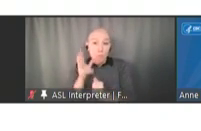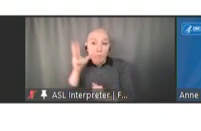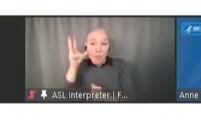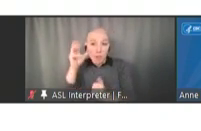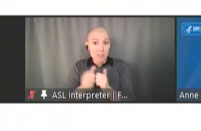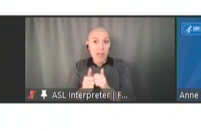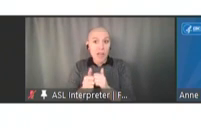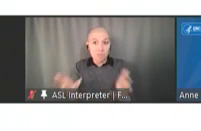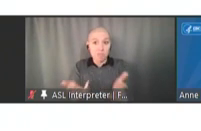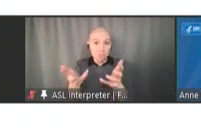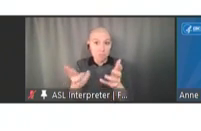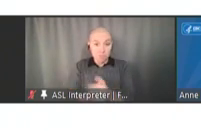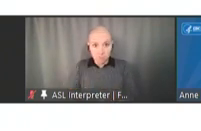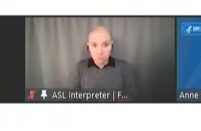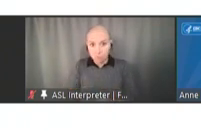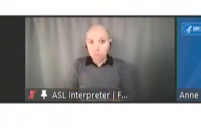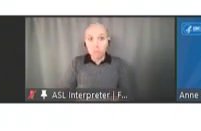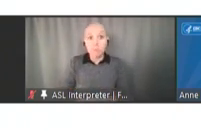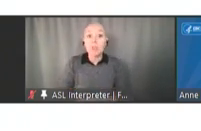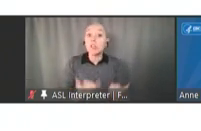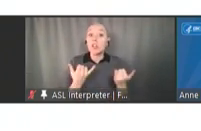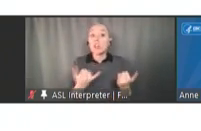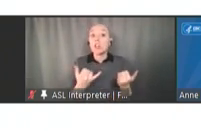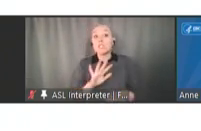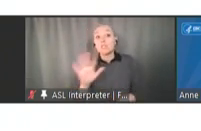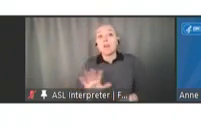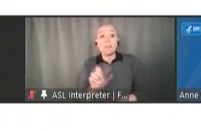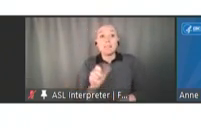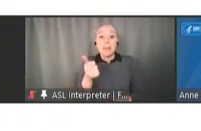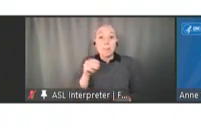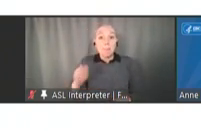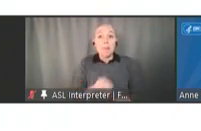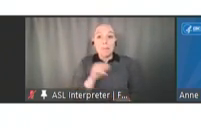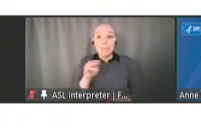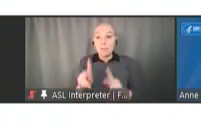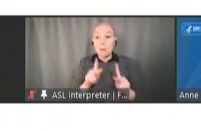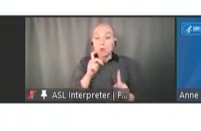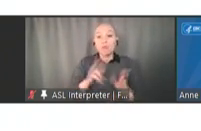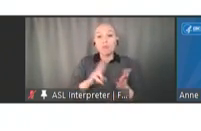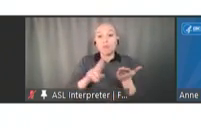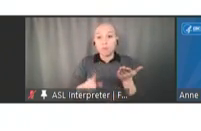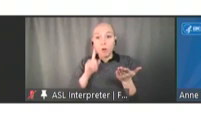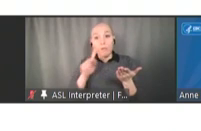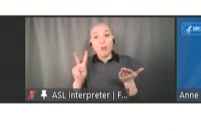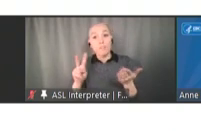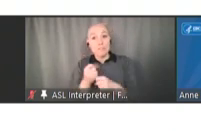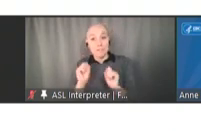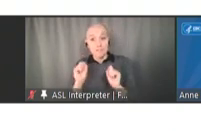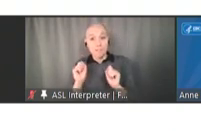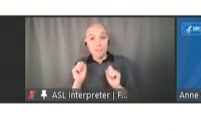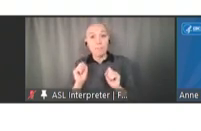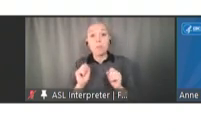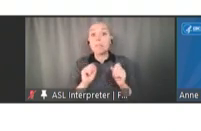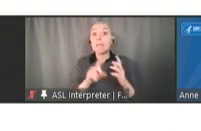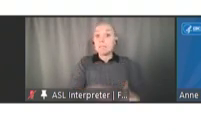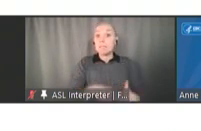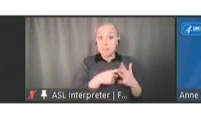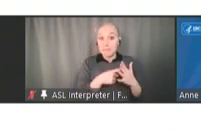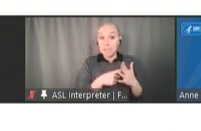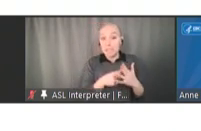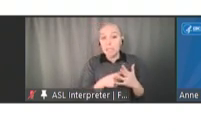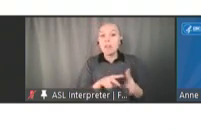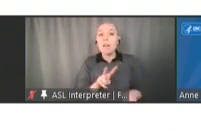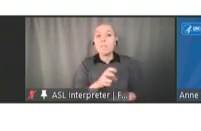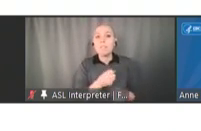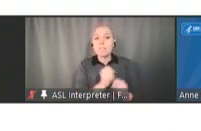There are currently about 10 million VSAFE participants. At the beginning of vaccine rollout, VSAFE participation included